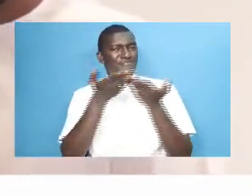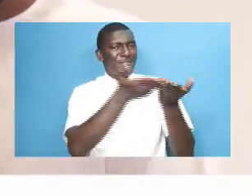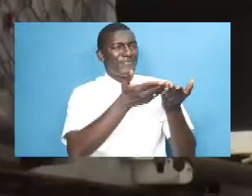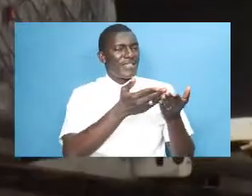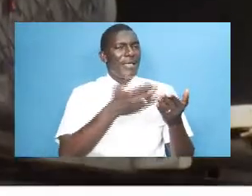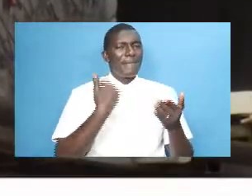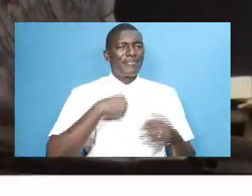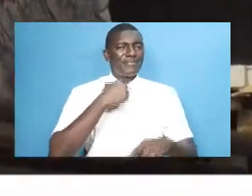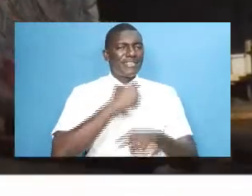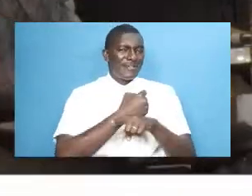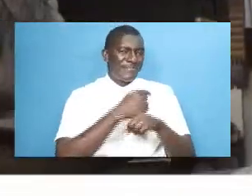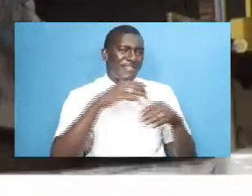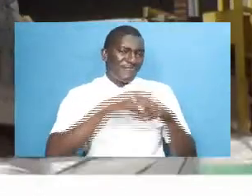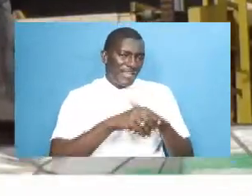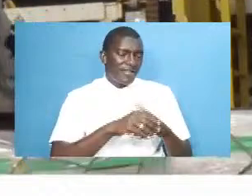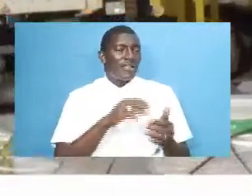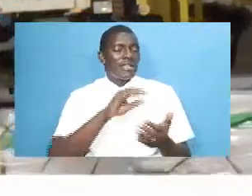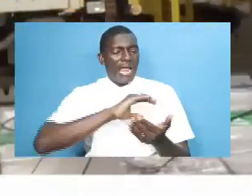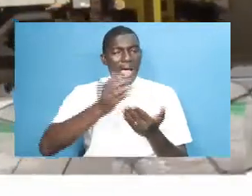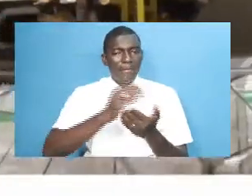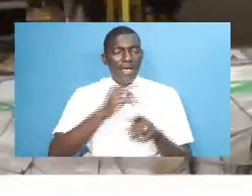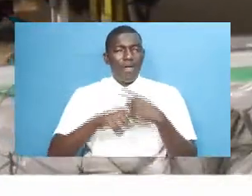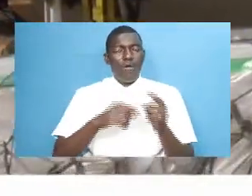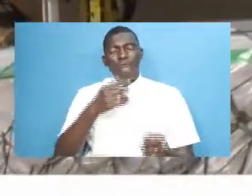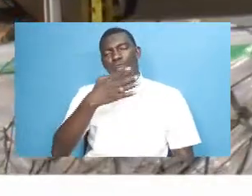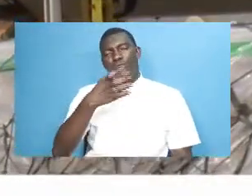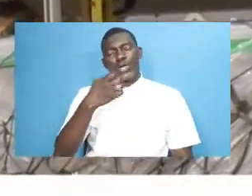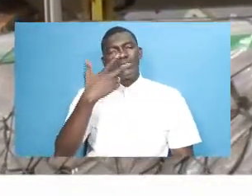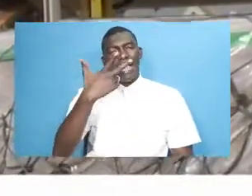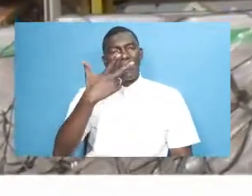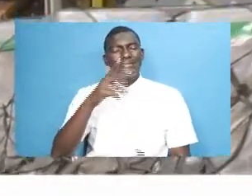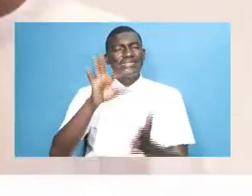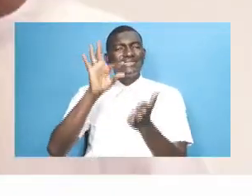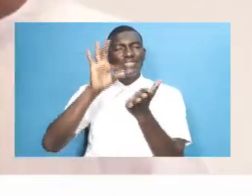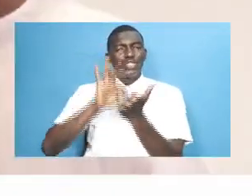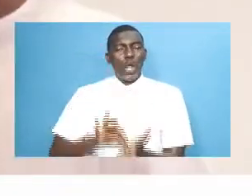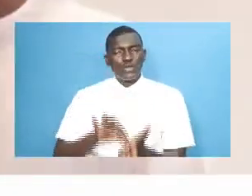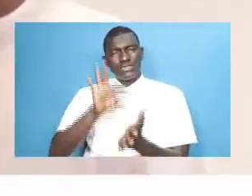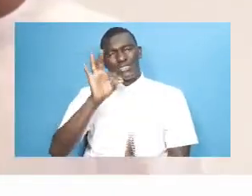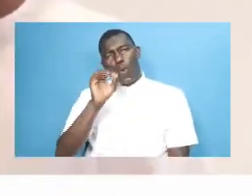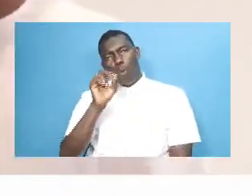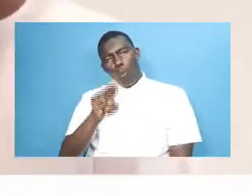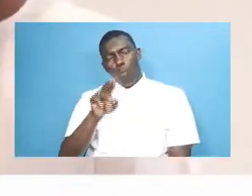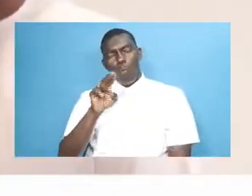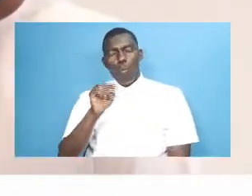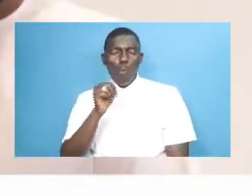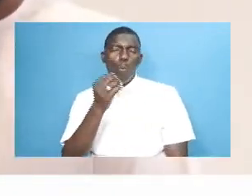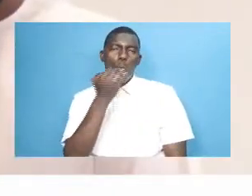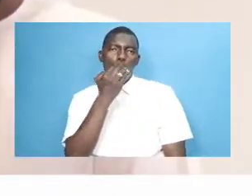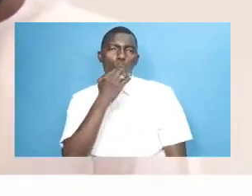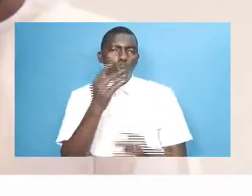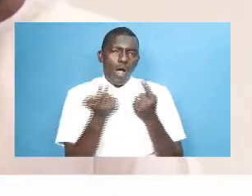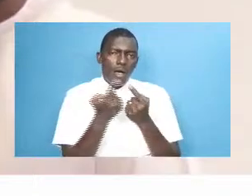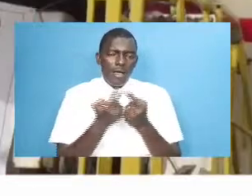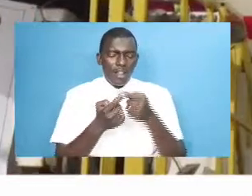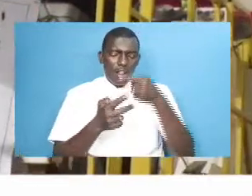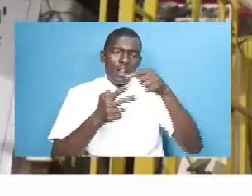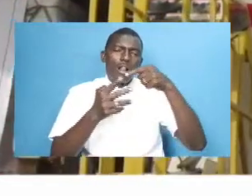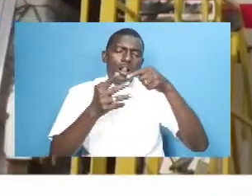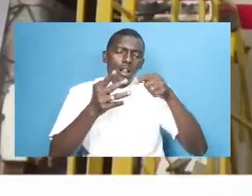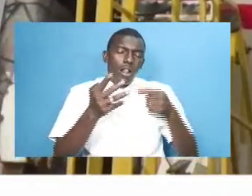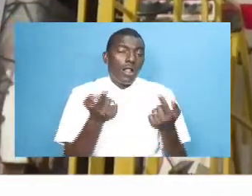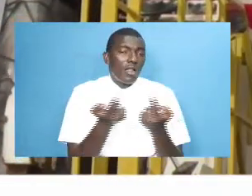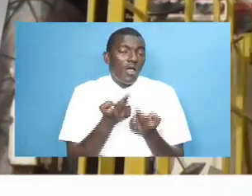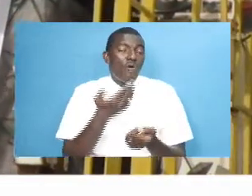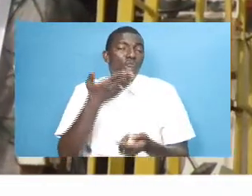Gambia. The amount of aid is 48 tons of food and humanitarian. And this